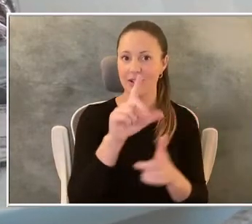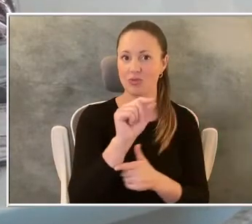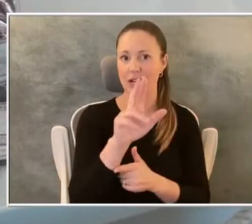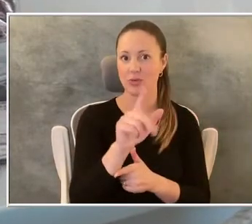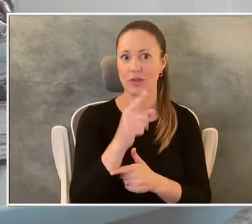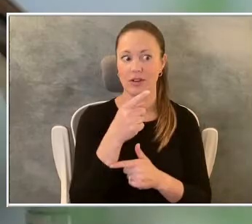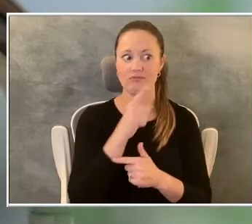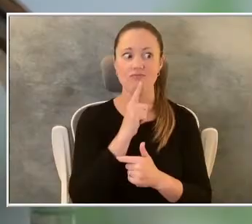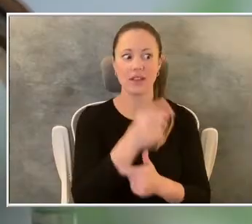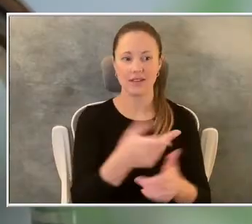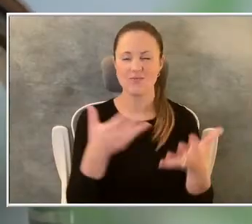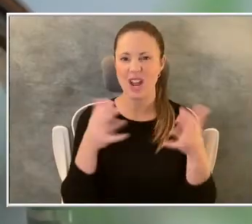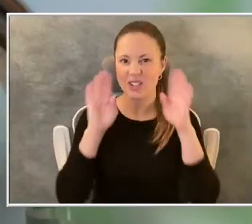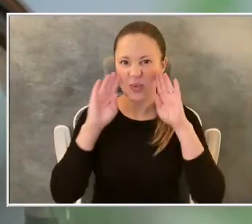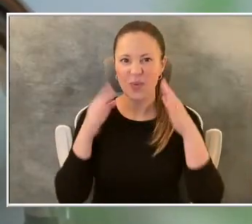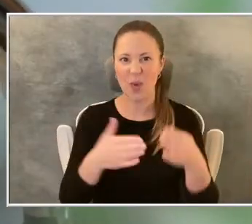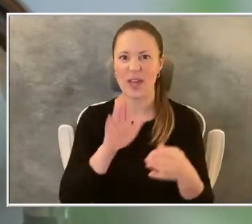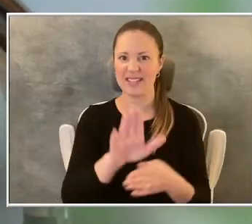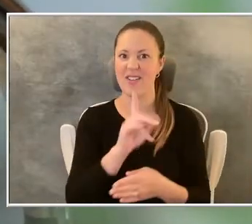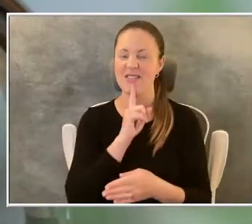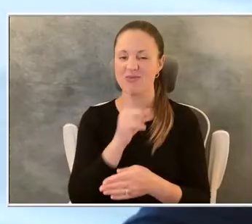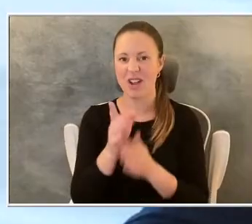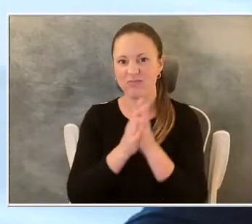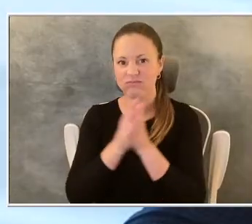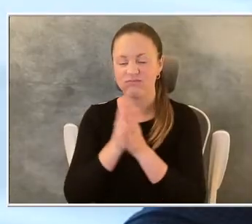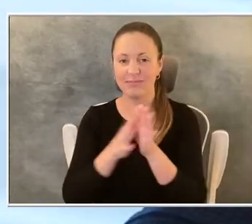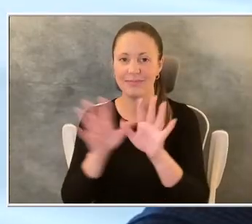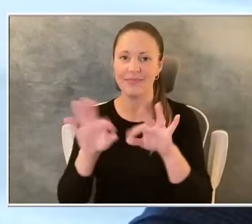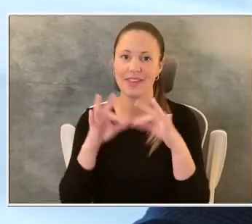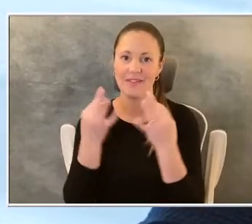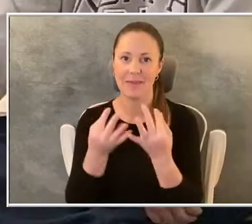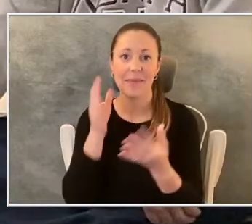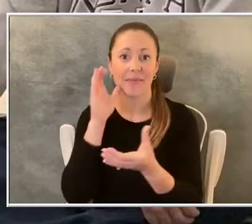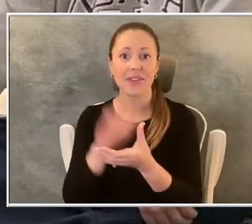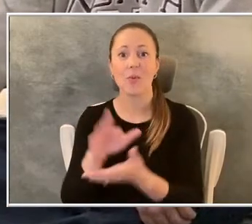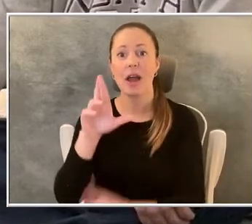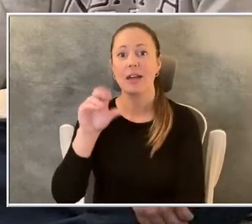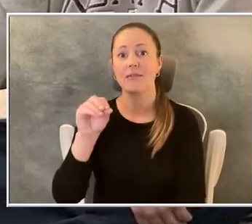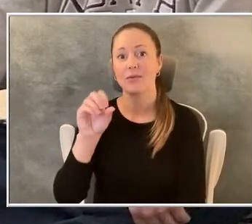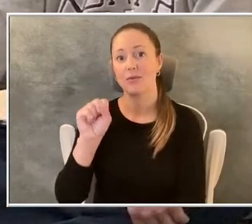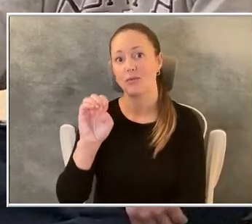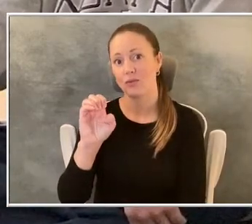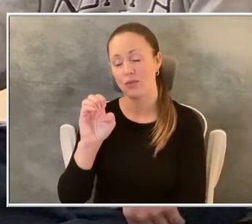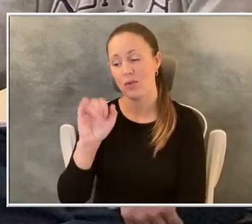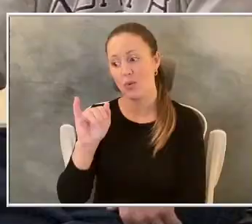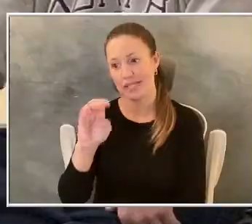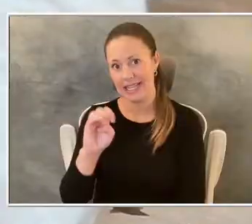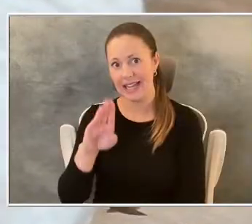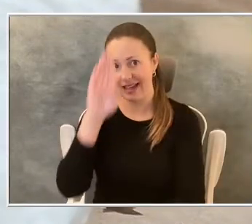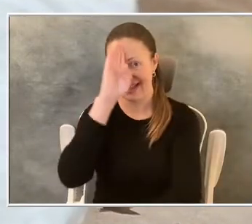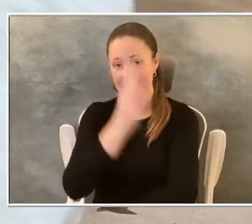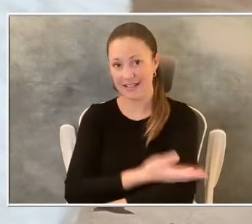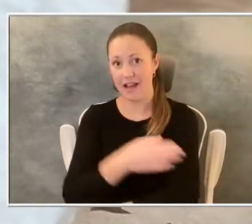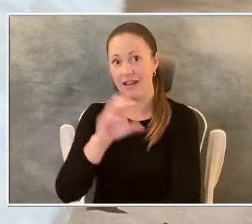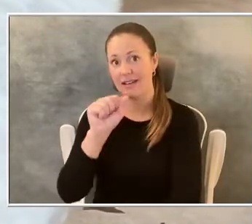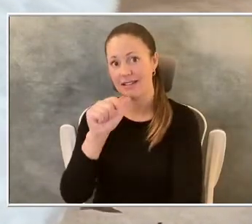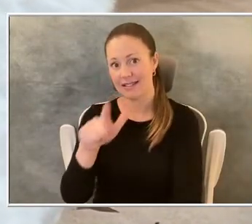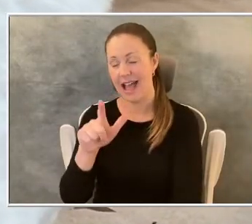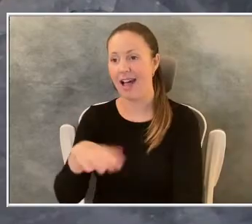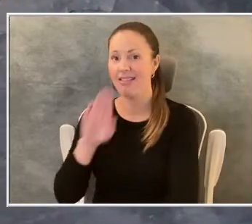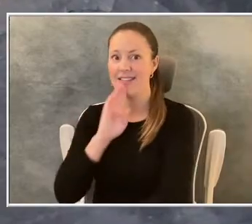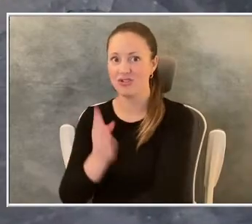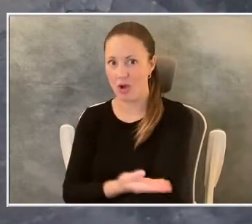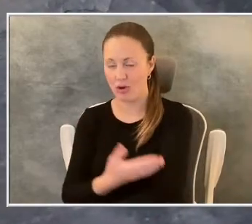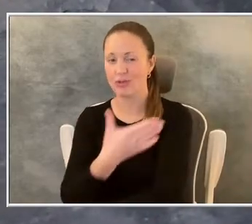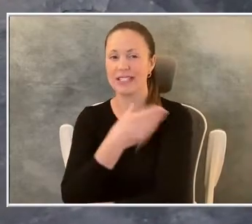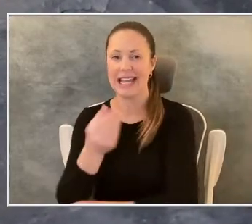passion, family. Wife Rosie, son Sal, his daughters, and several grandkids. John was